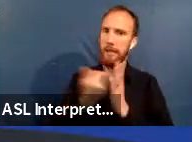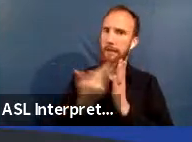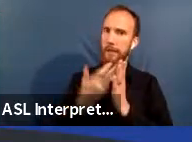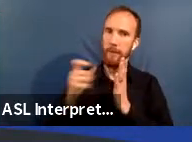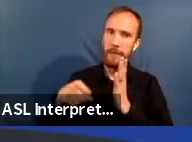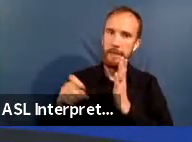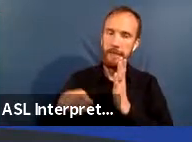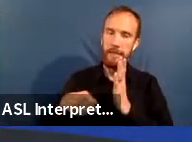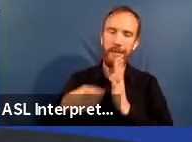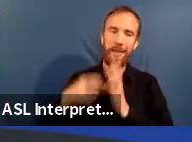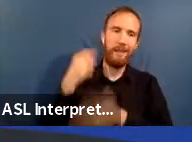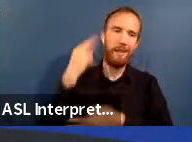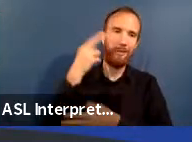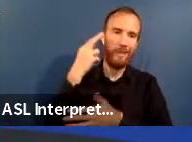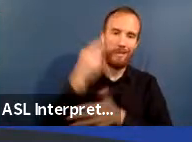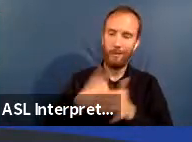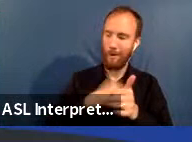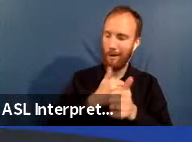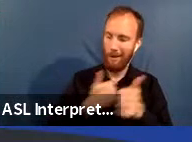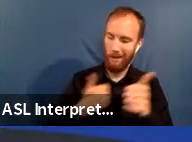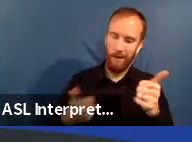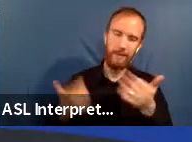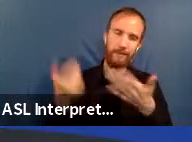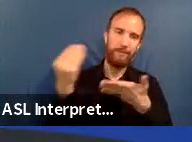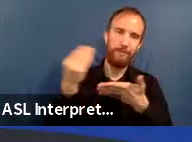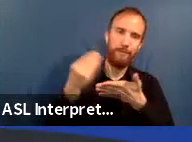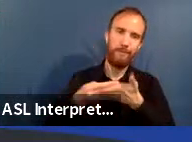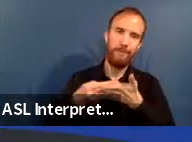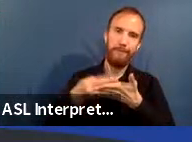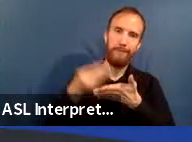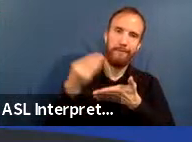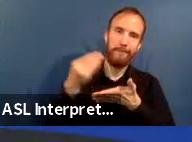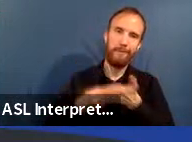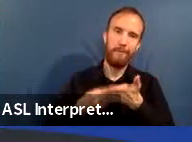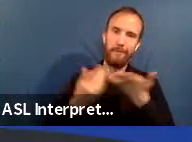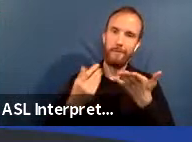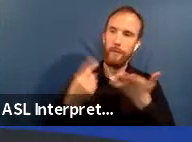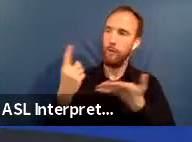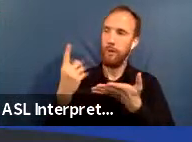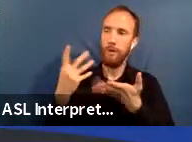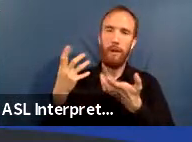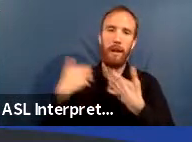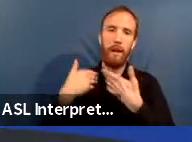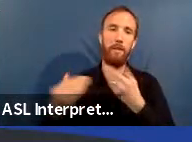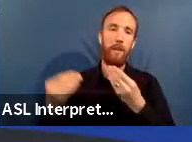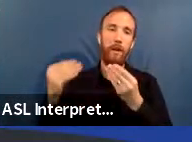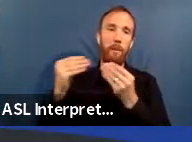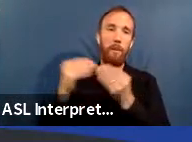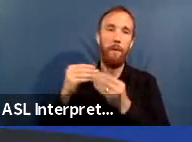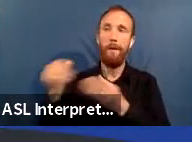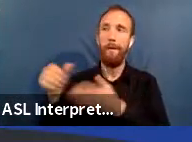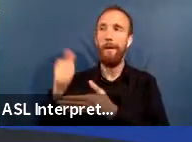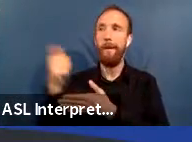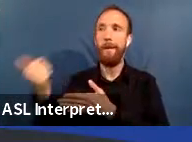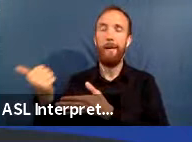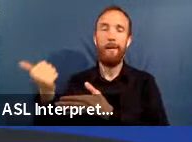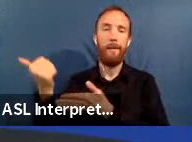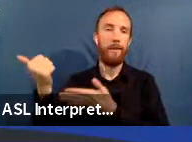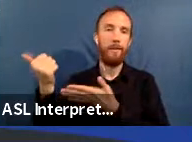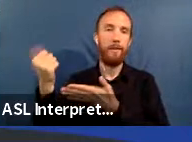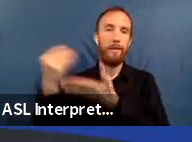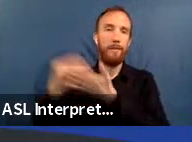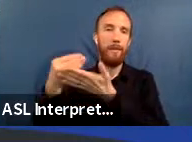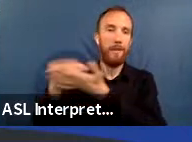key driver of the capital budgets. So we are always looking for alternate sources of funding. For an example,